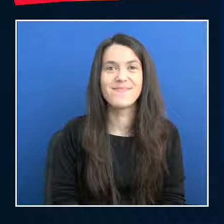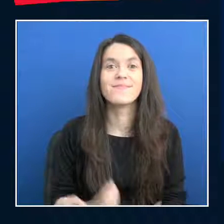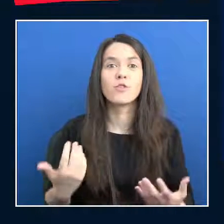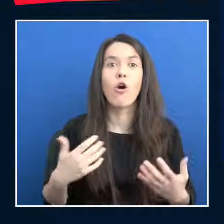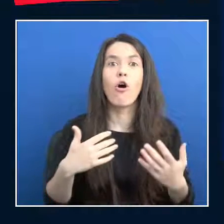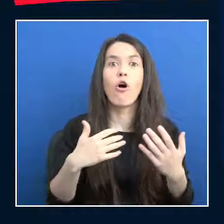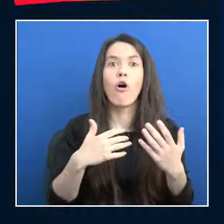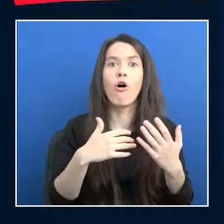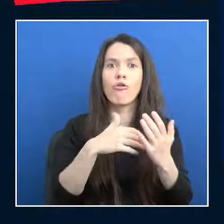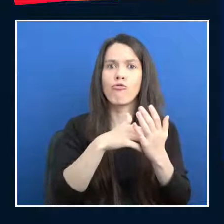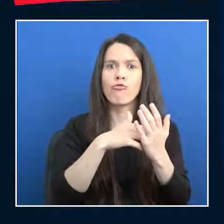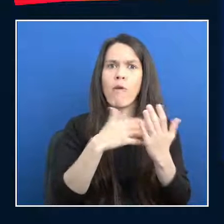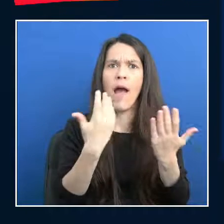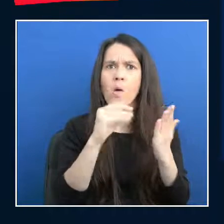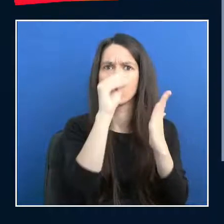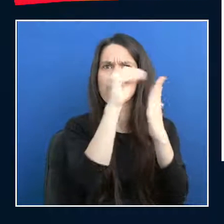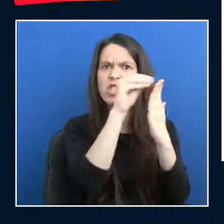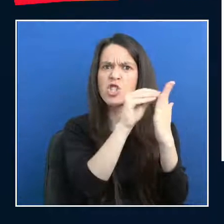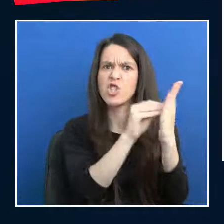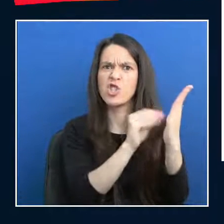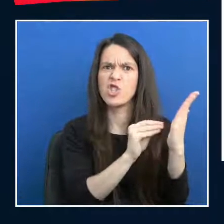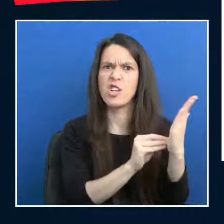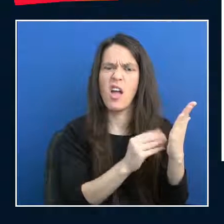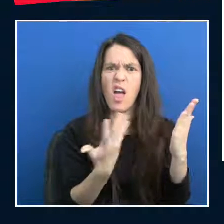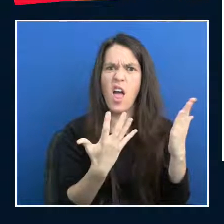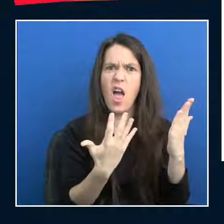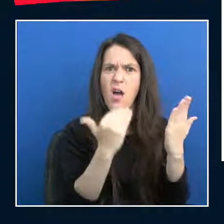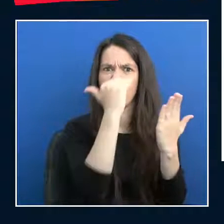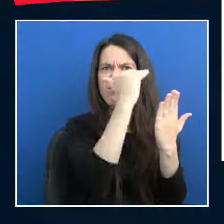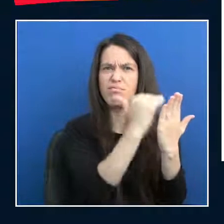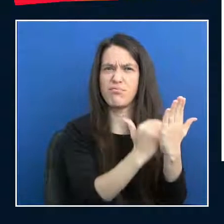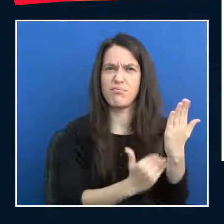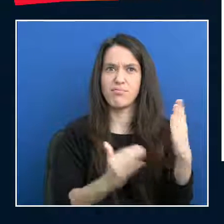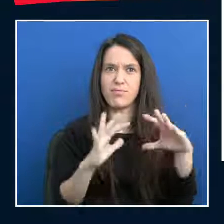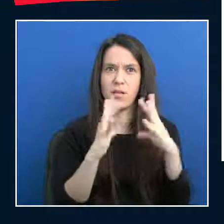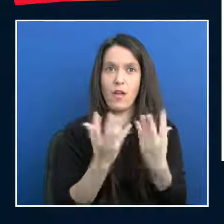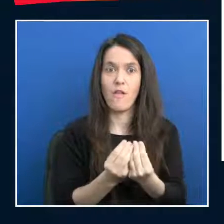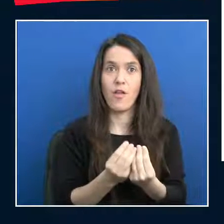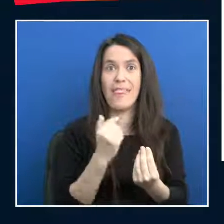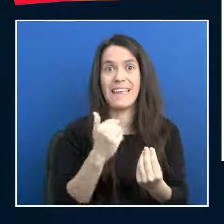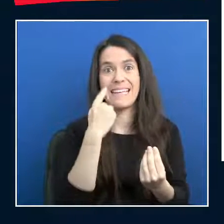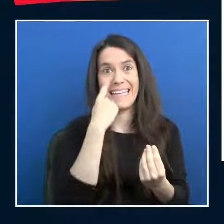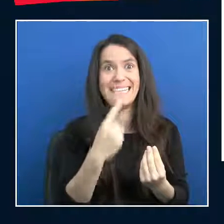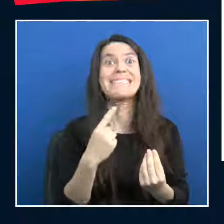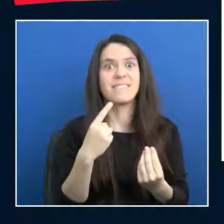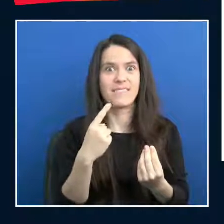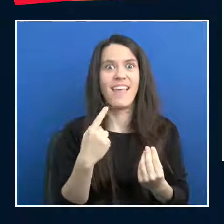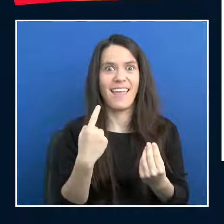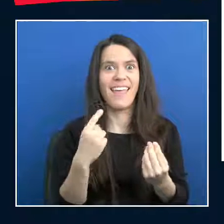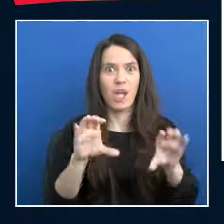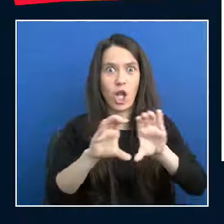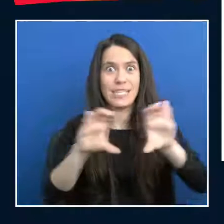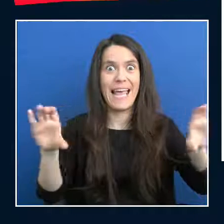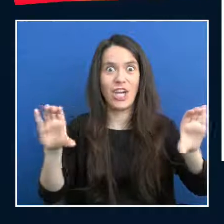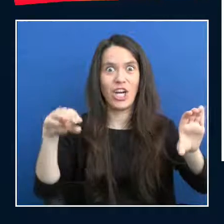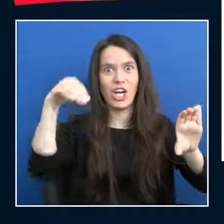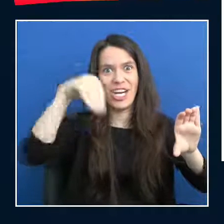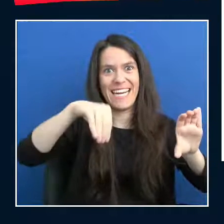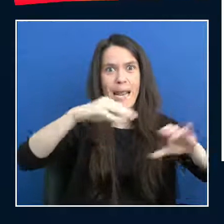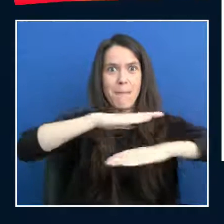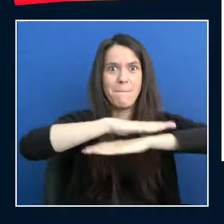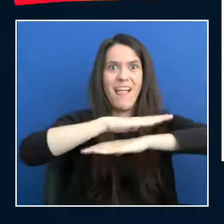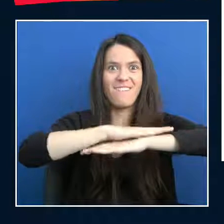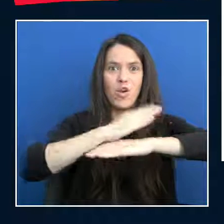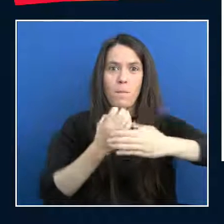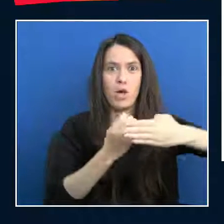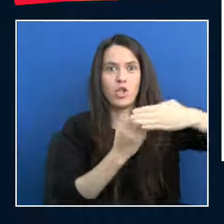of the registry, what is that? So the registry actually comes also in a Docker container, so you can also run it